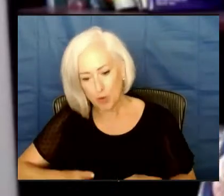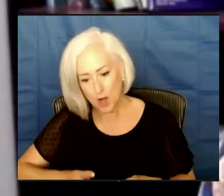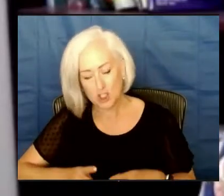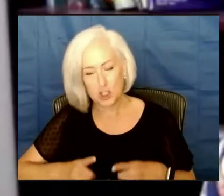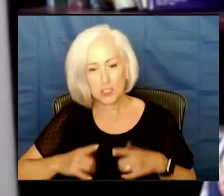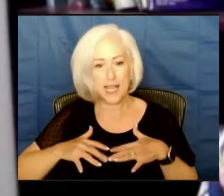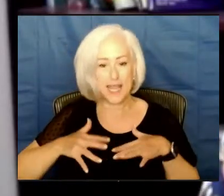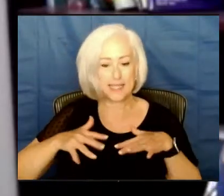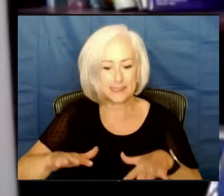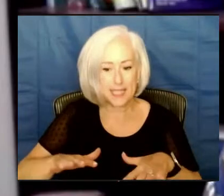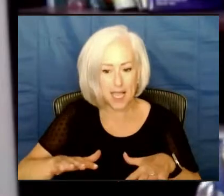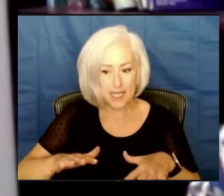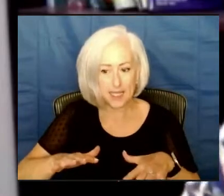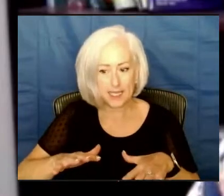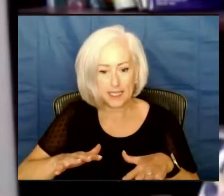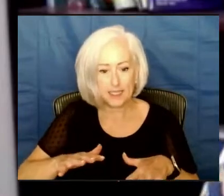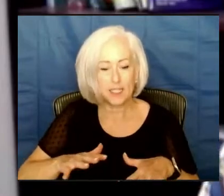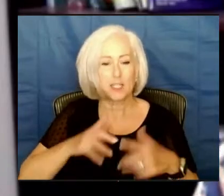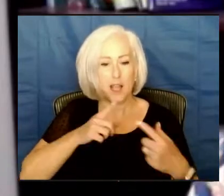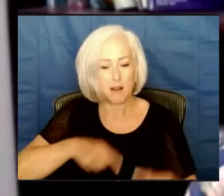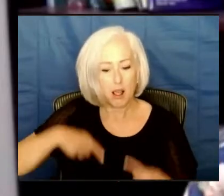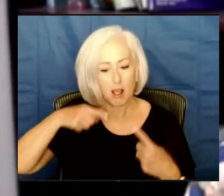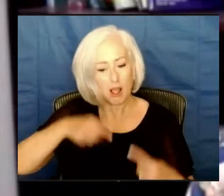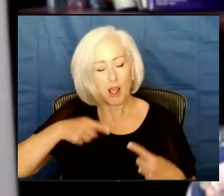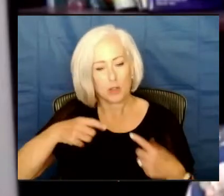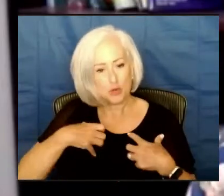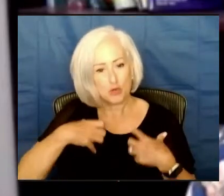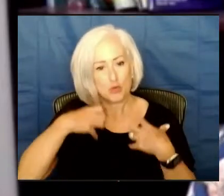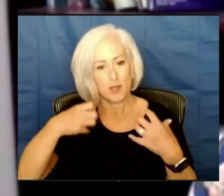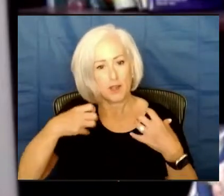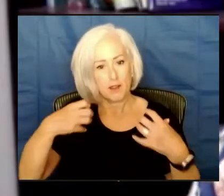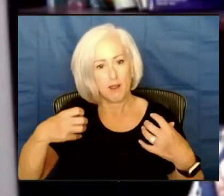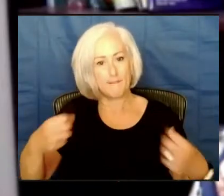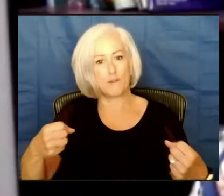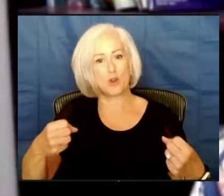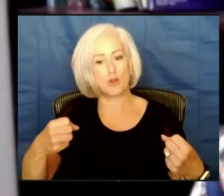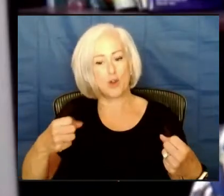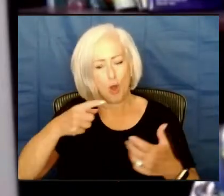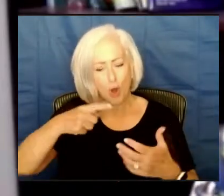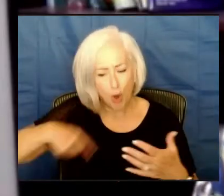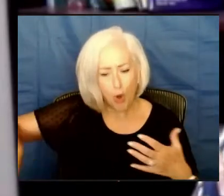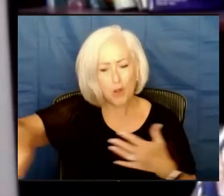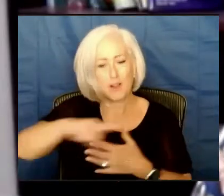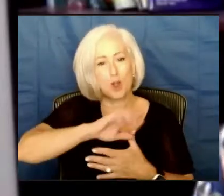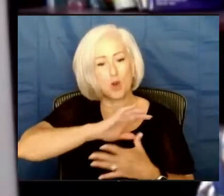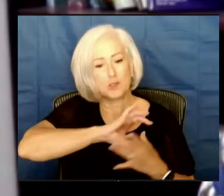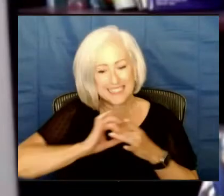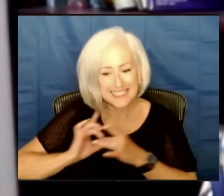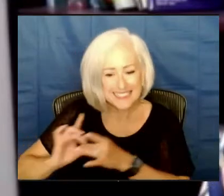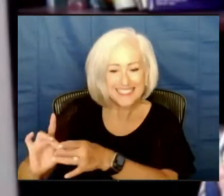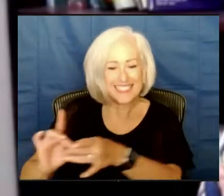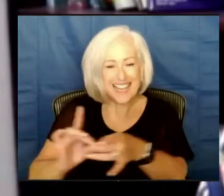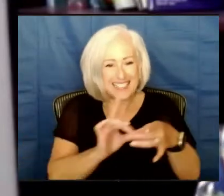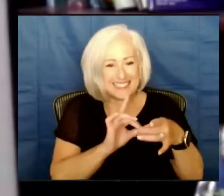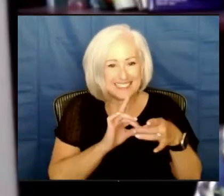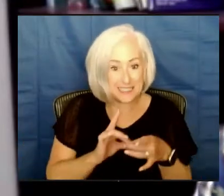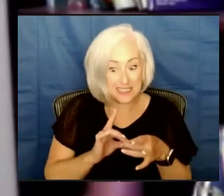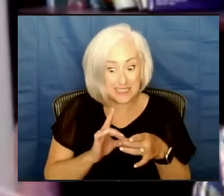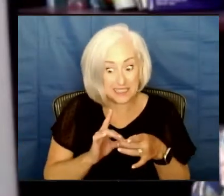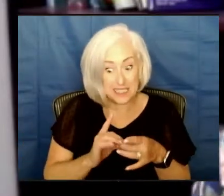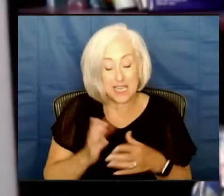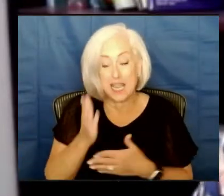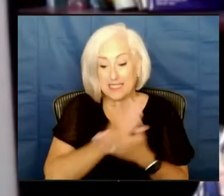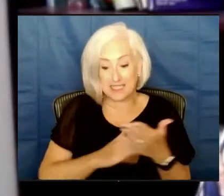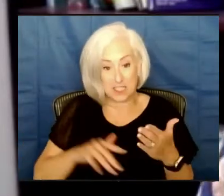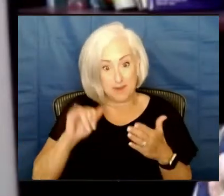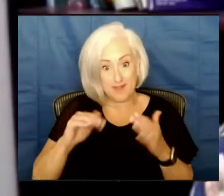to recover. All of these things are interconnected. And I think making some of these disparities and these